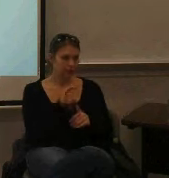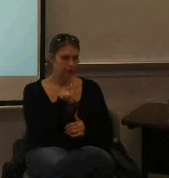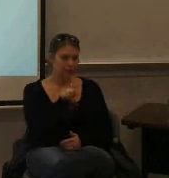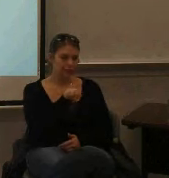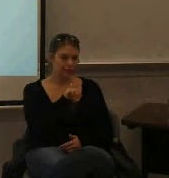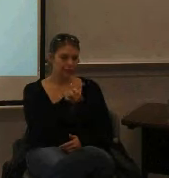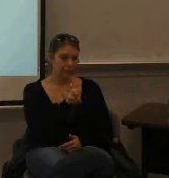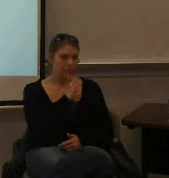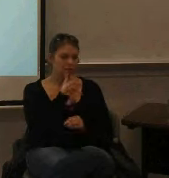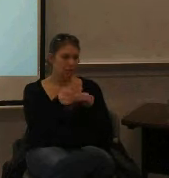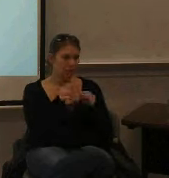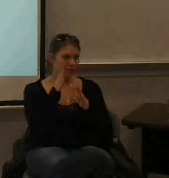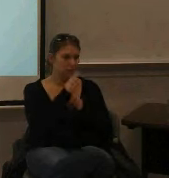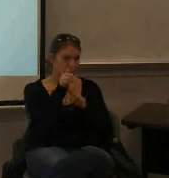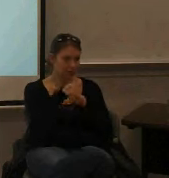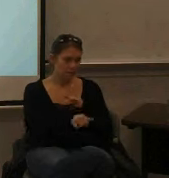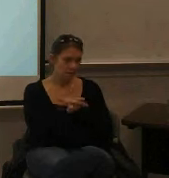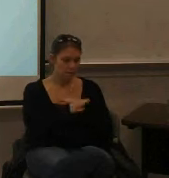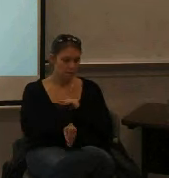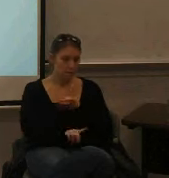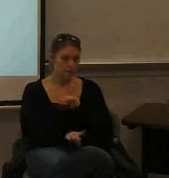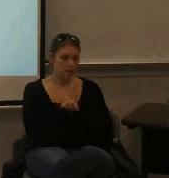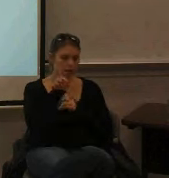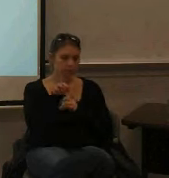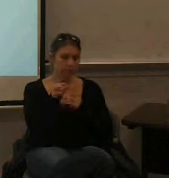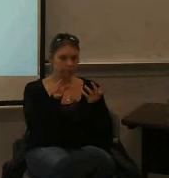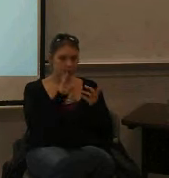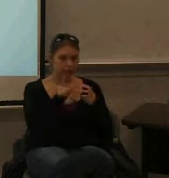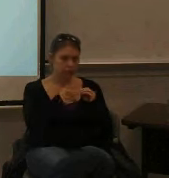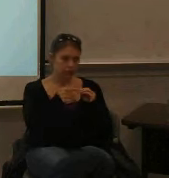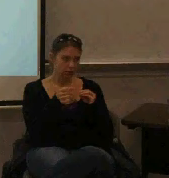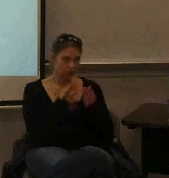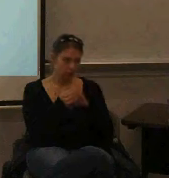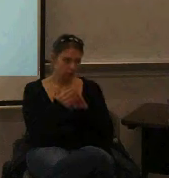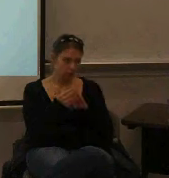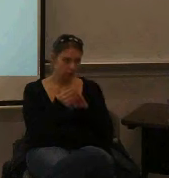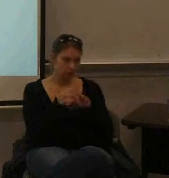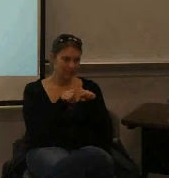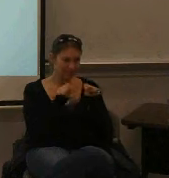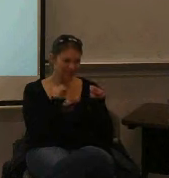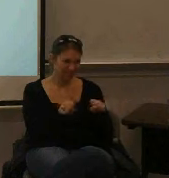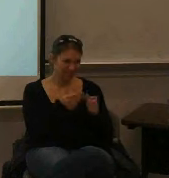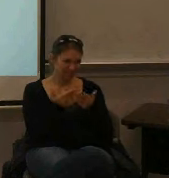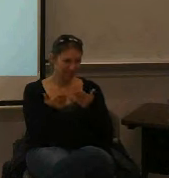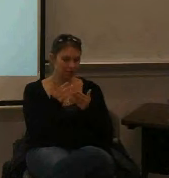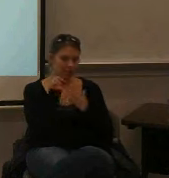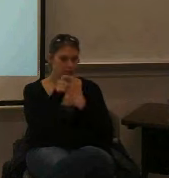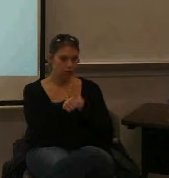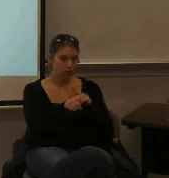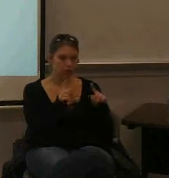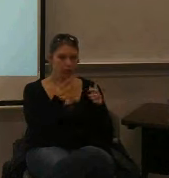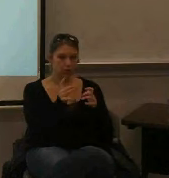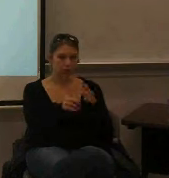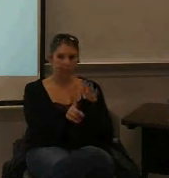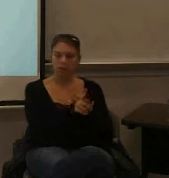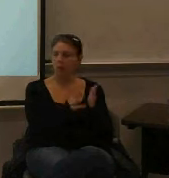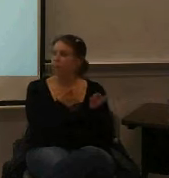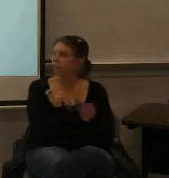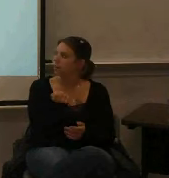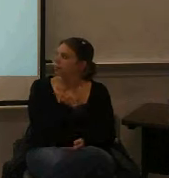production when we get to the complex interactions and ecosystems and community stuff. But I want to bring it up here